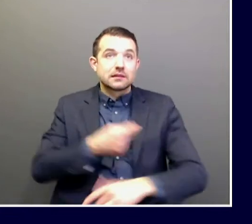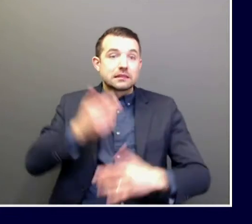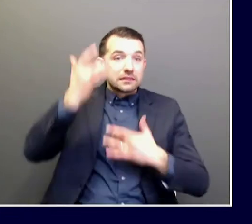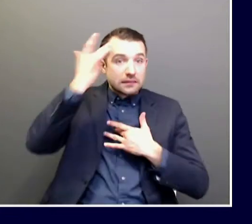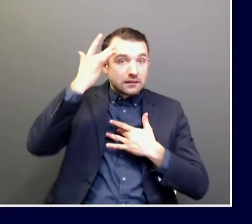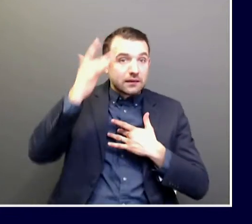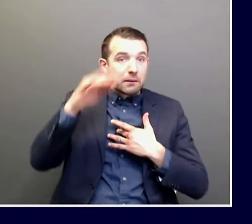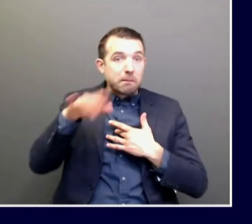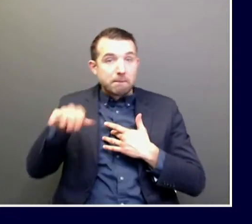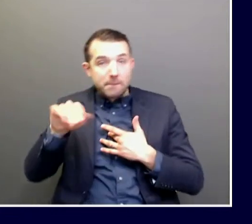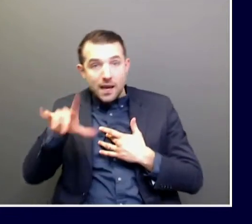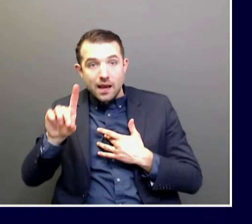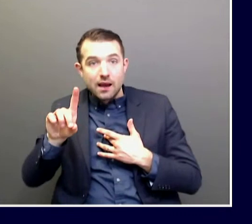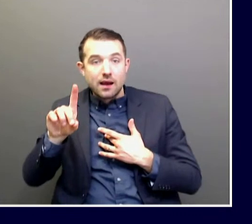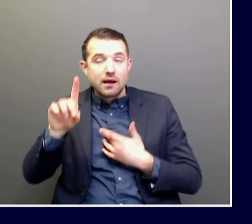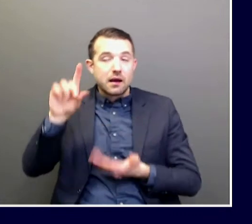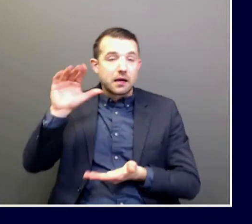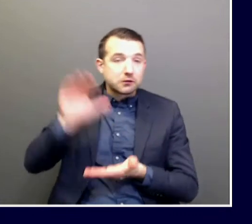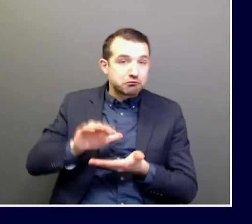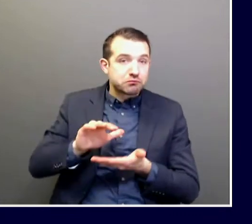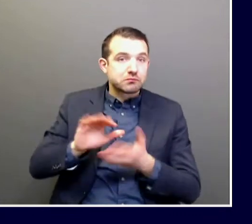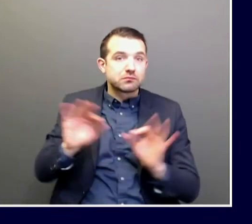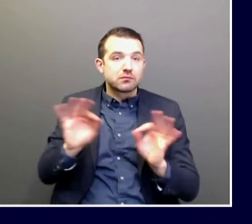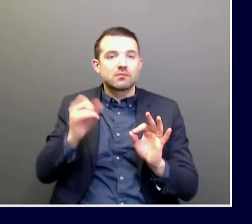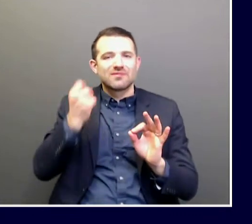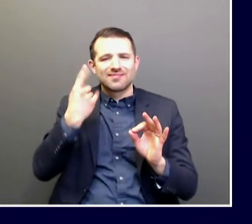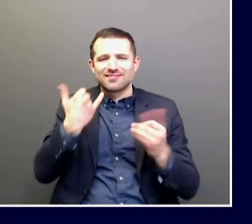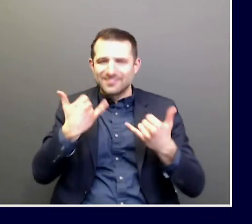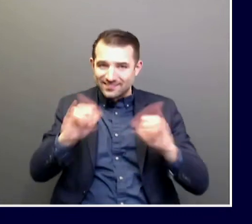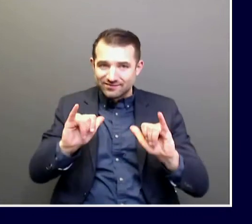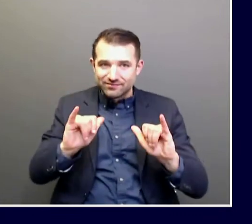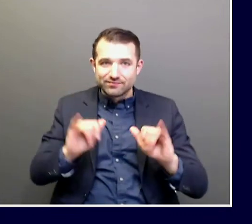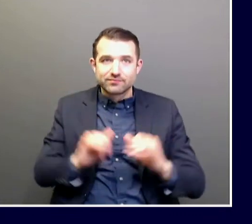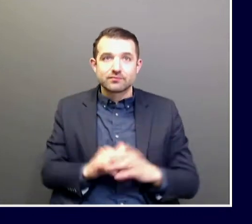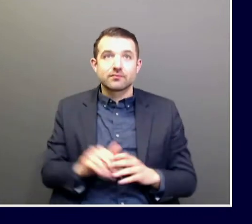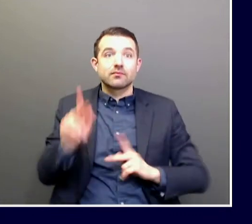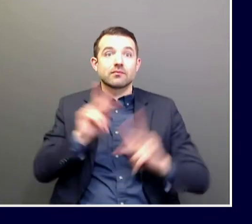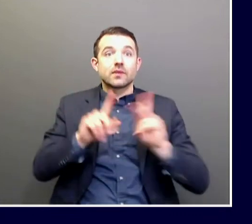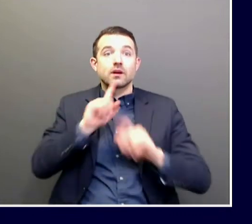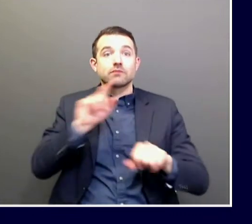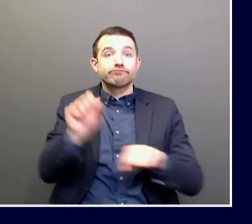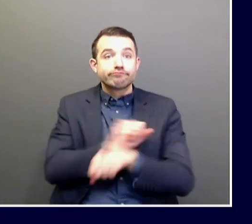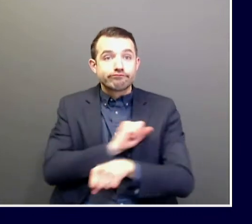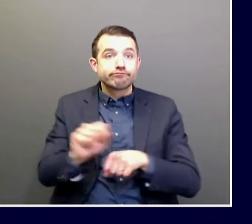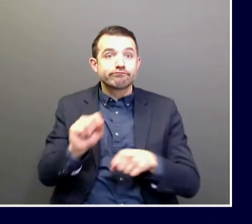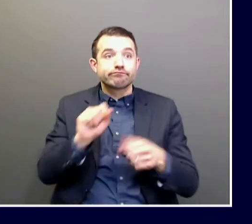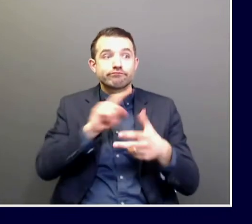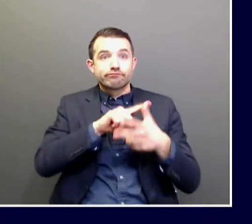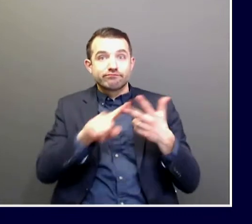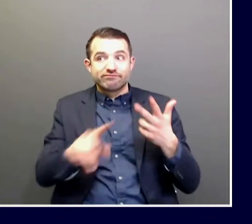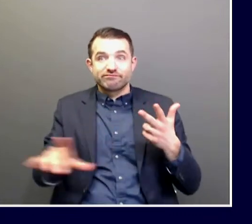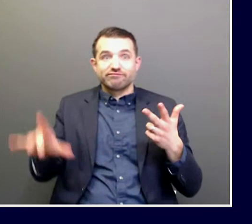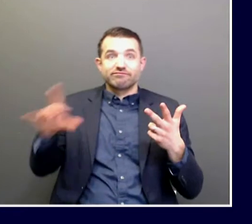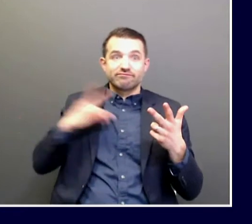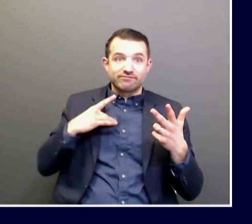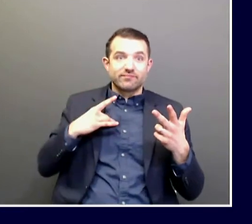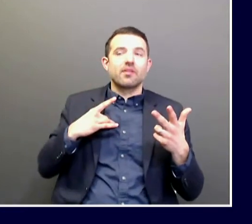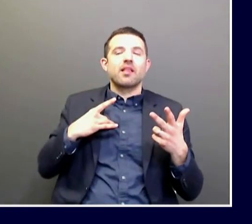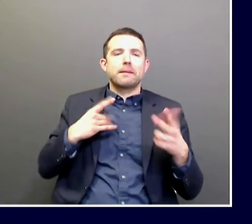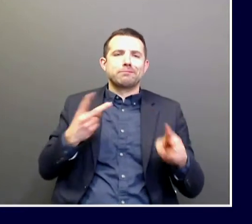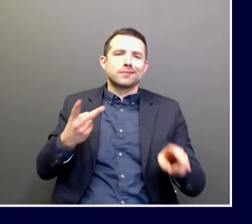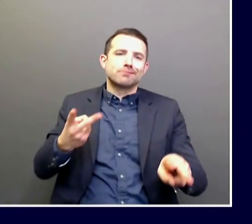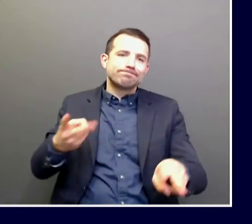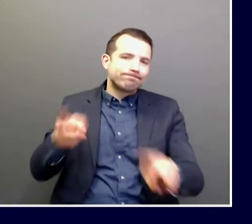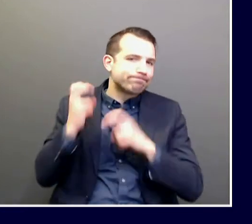we can still see people who can catch this strain of the virus and become very ill. So that's one I hope that